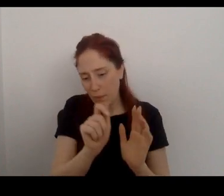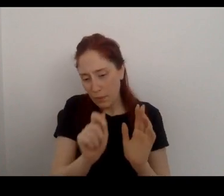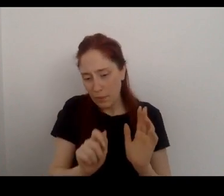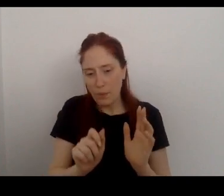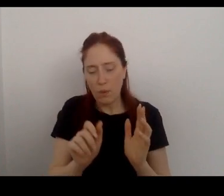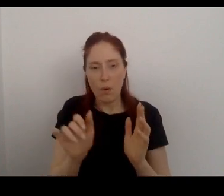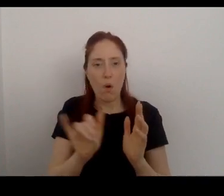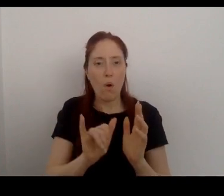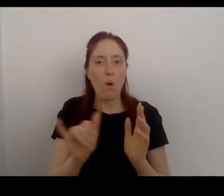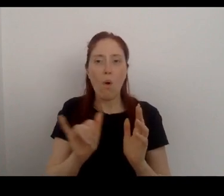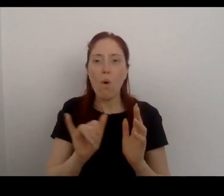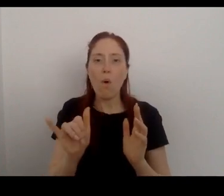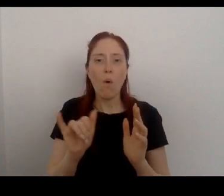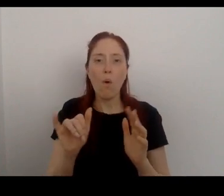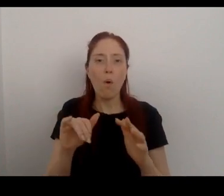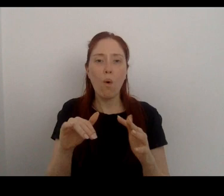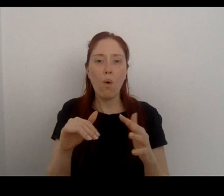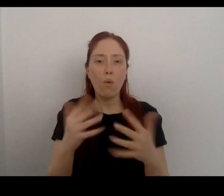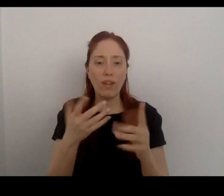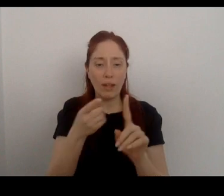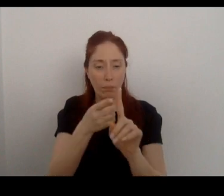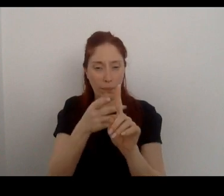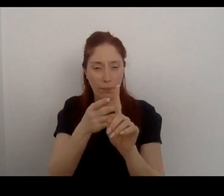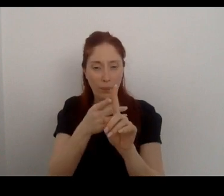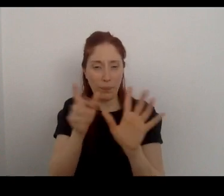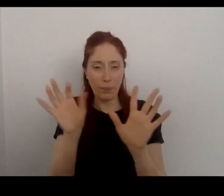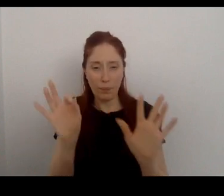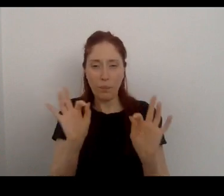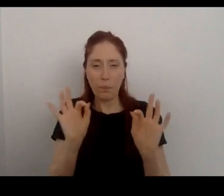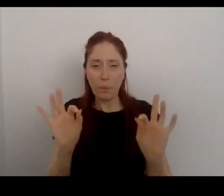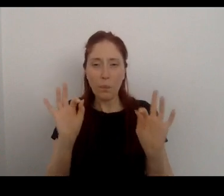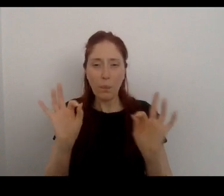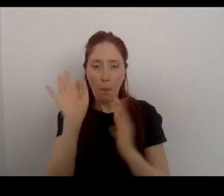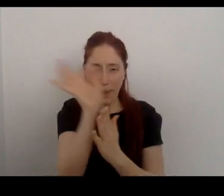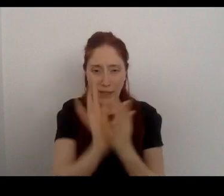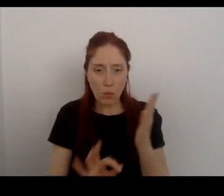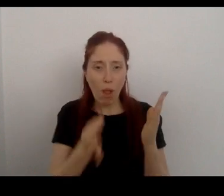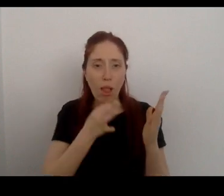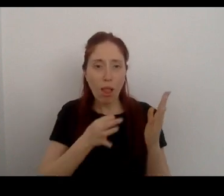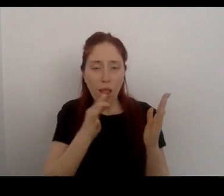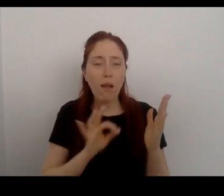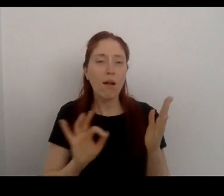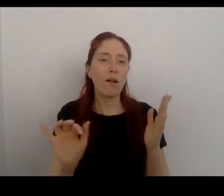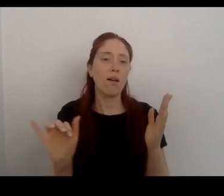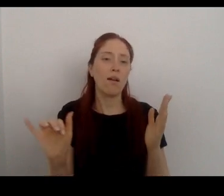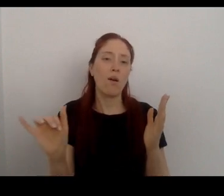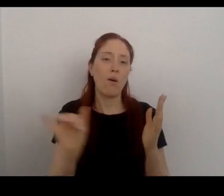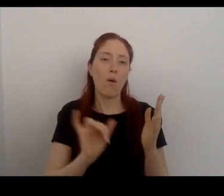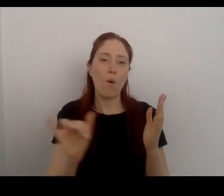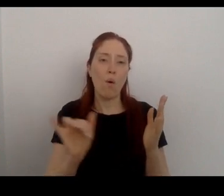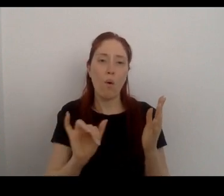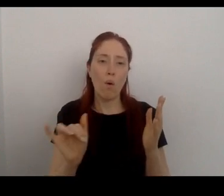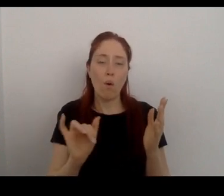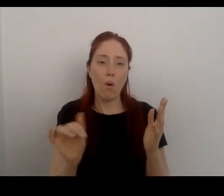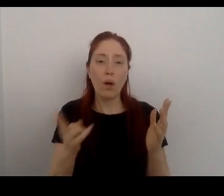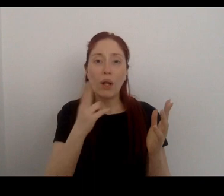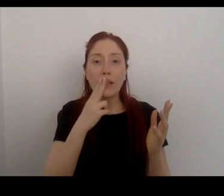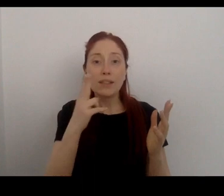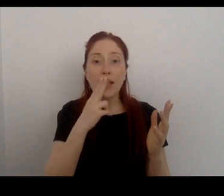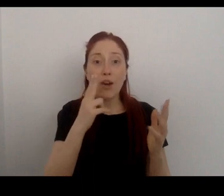the most refined kind of graphite pencil through to cigarette smoke. I've seen used